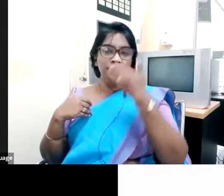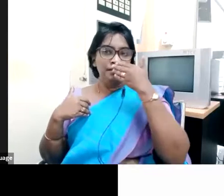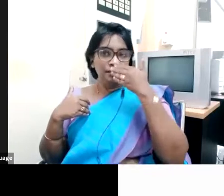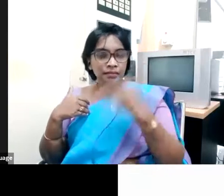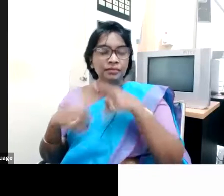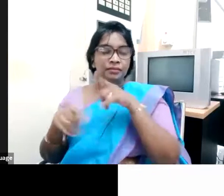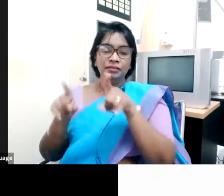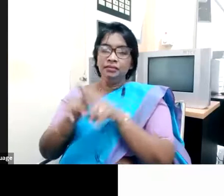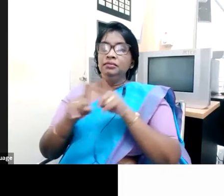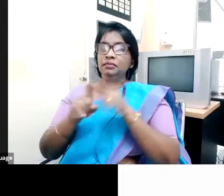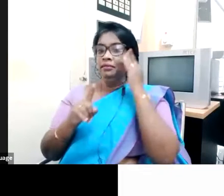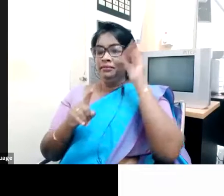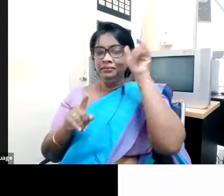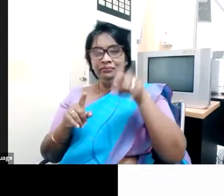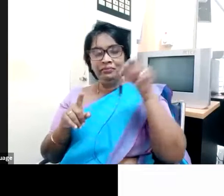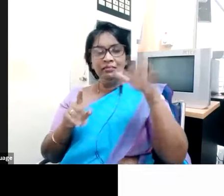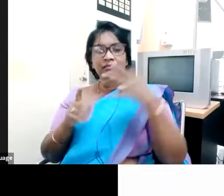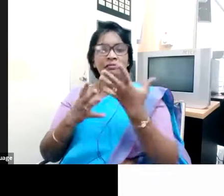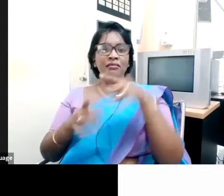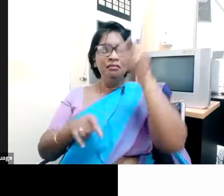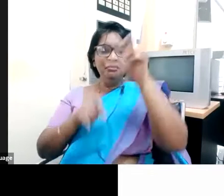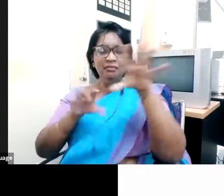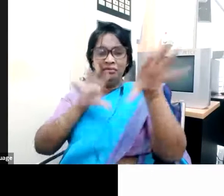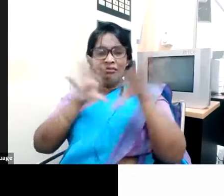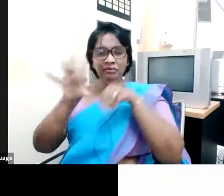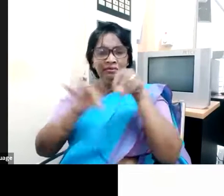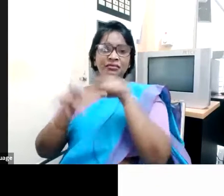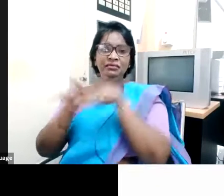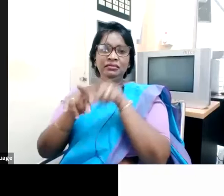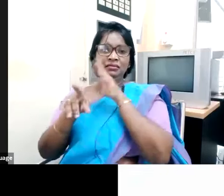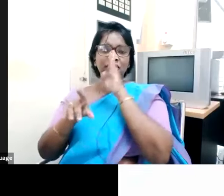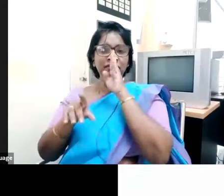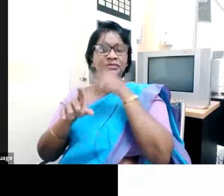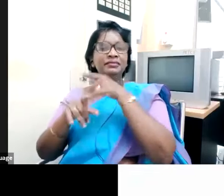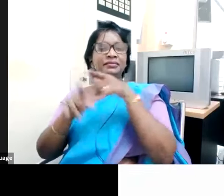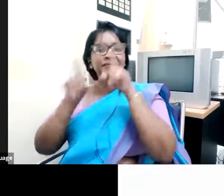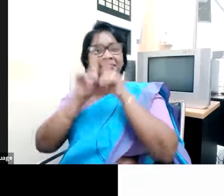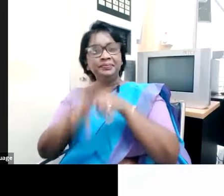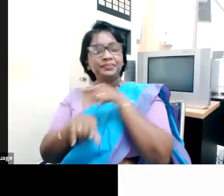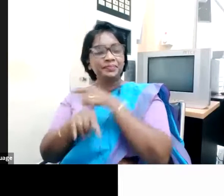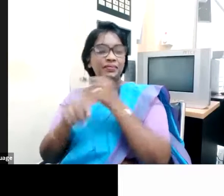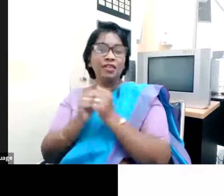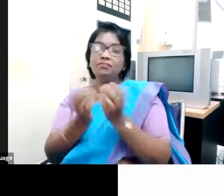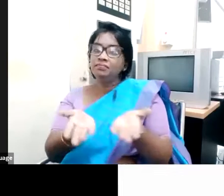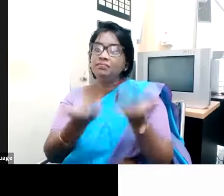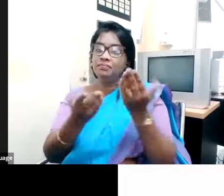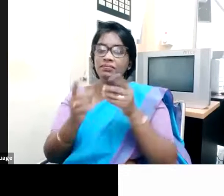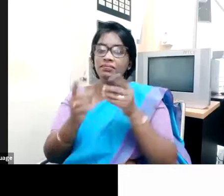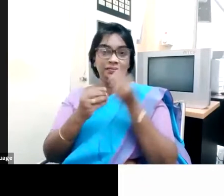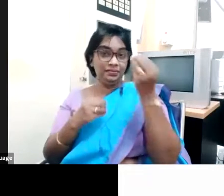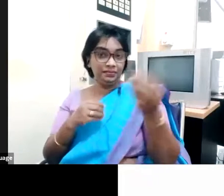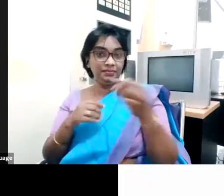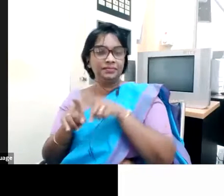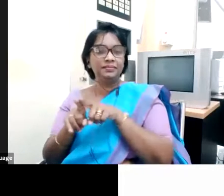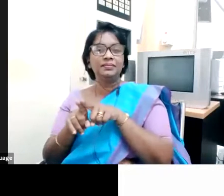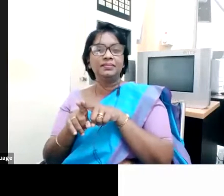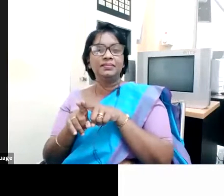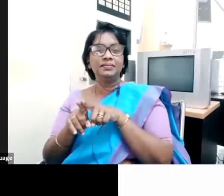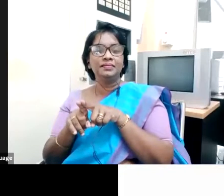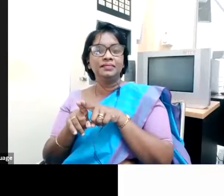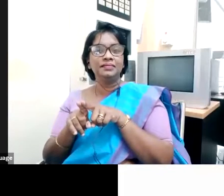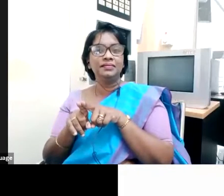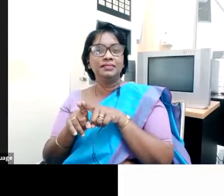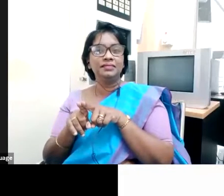to make decisions in this this space. So if